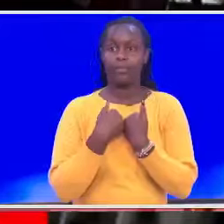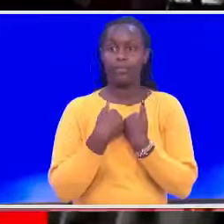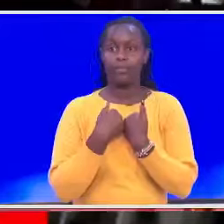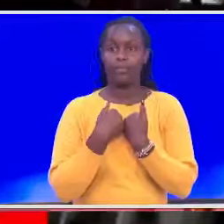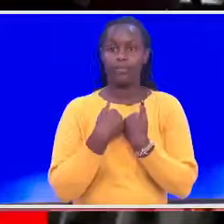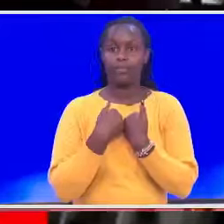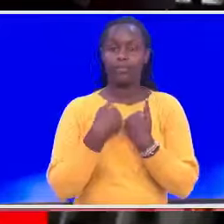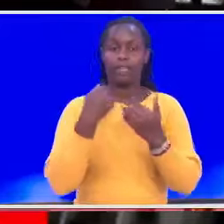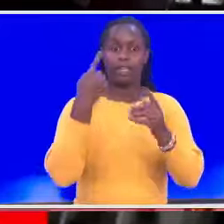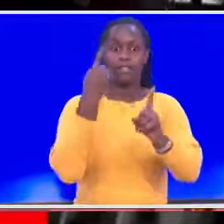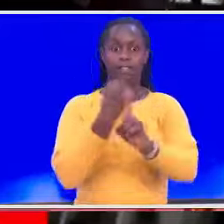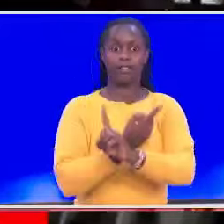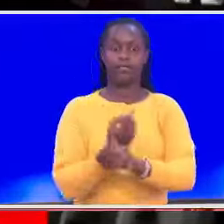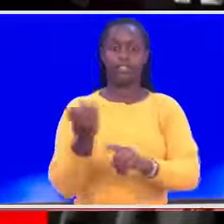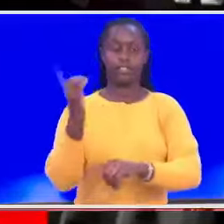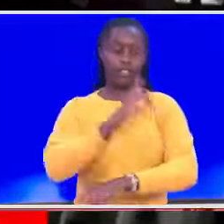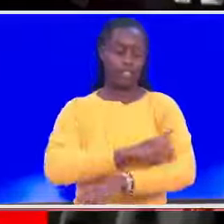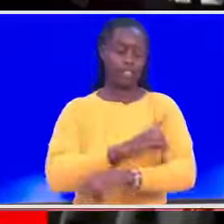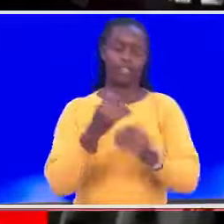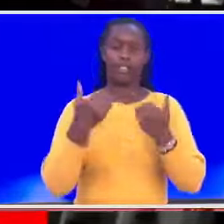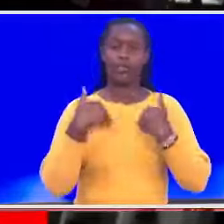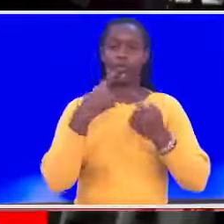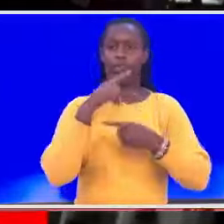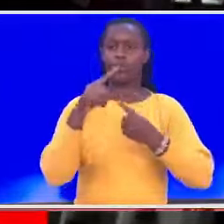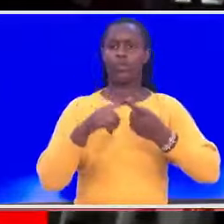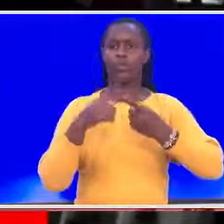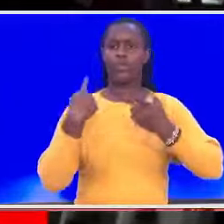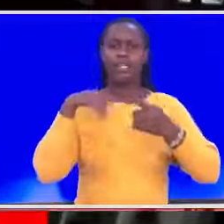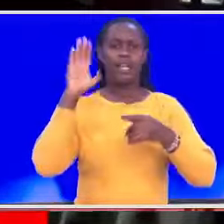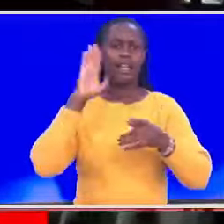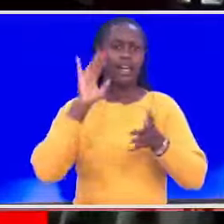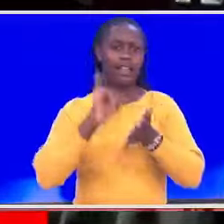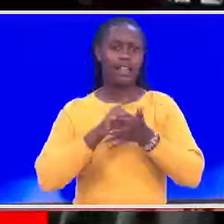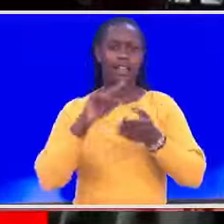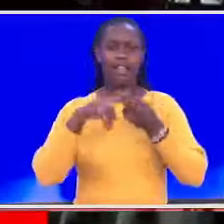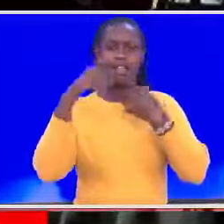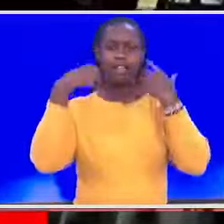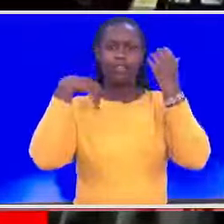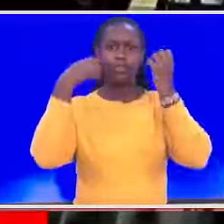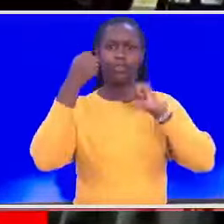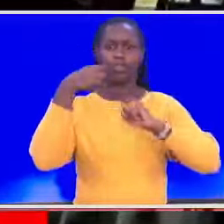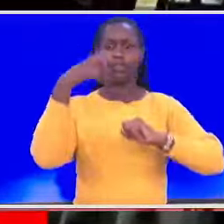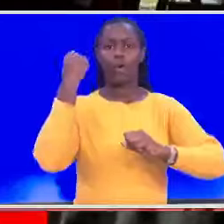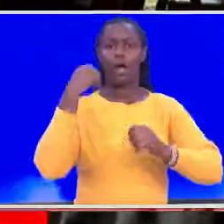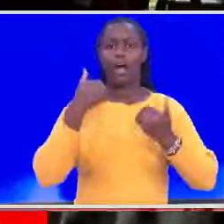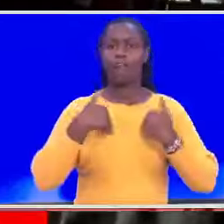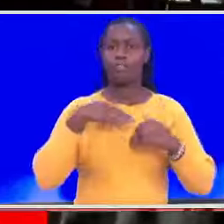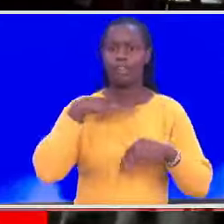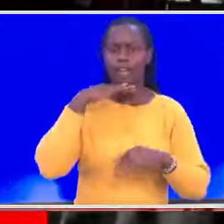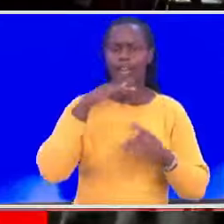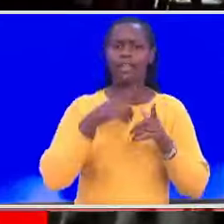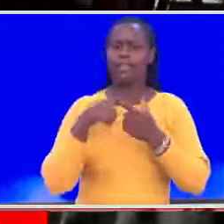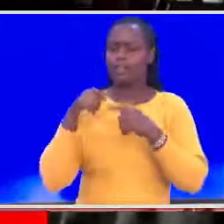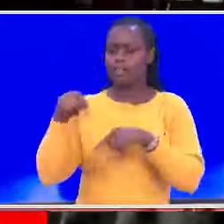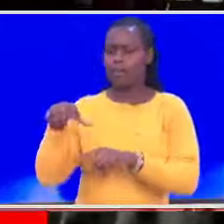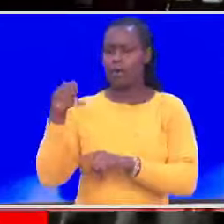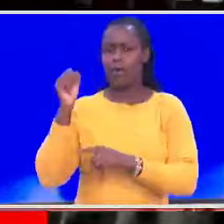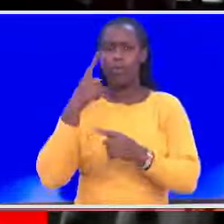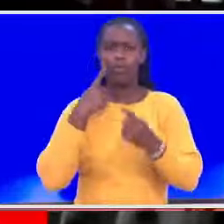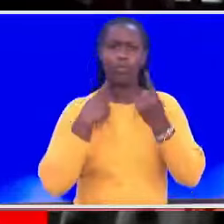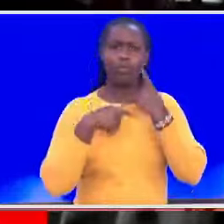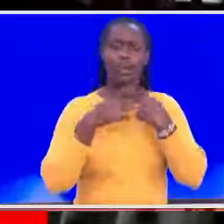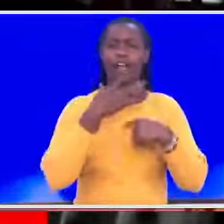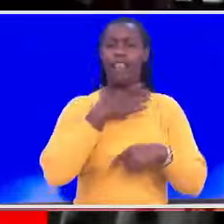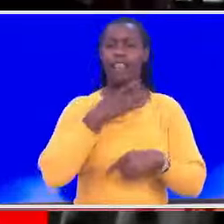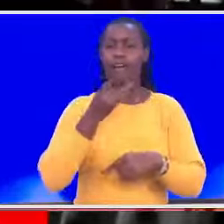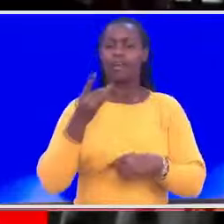different days he hears his soldiers have been hit. He was actually mourning like he was mourning a child. And he'd go down